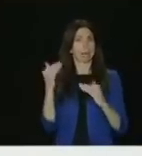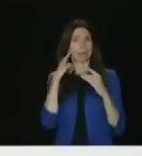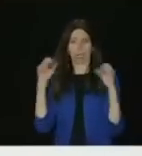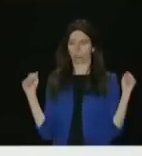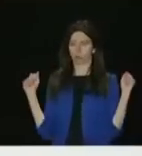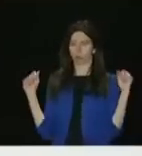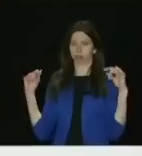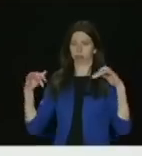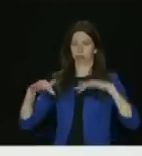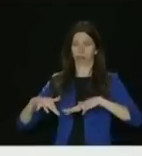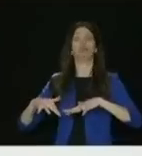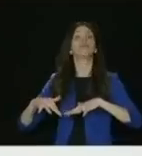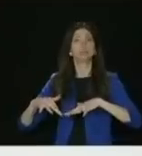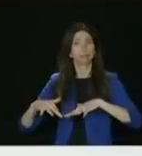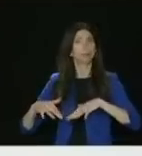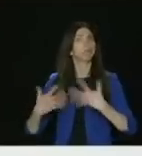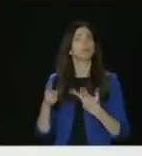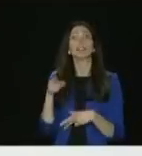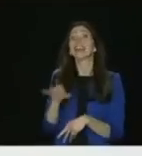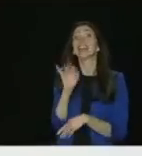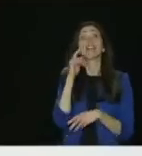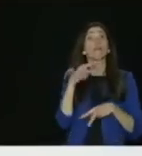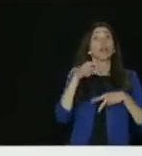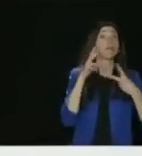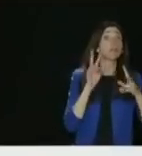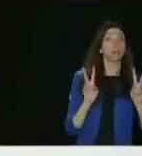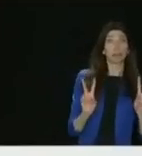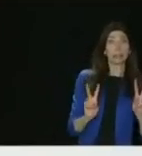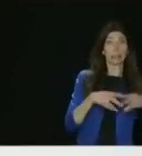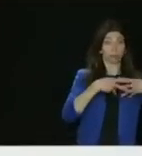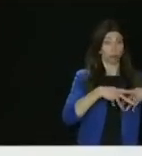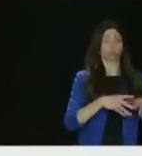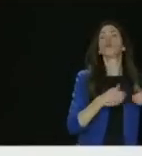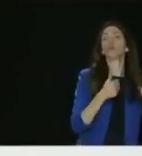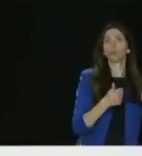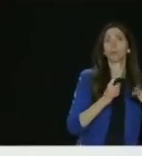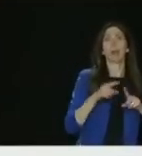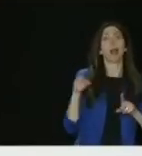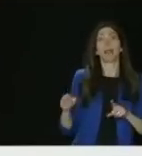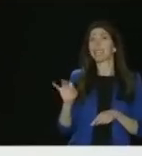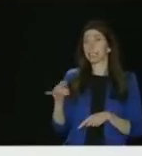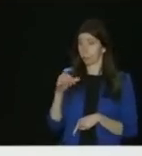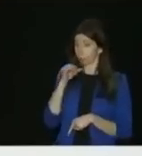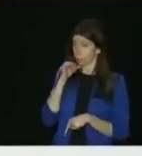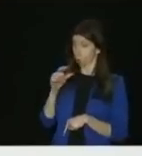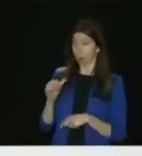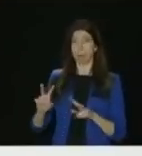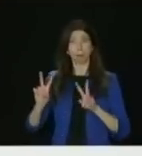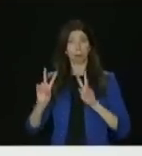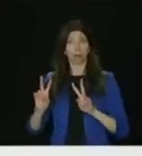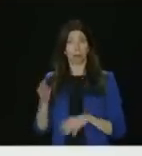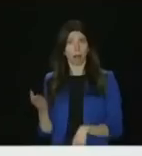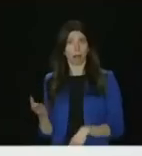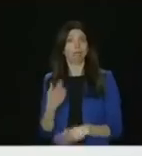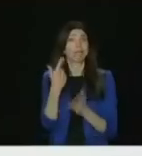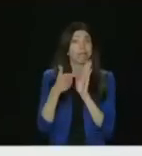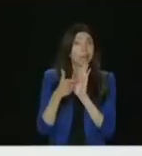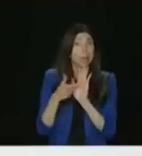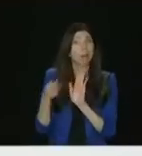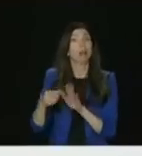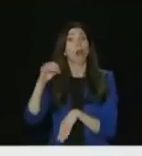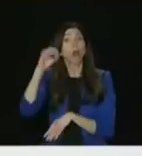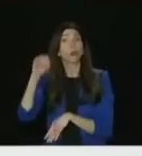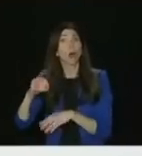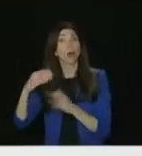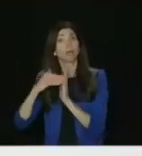peace and go beyond lawful protest. What we are seeing in Ottawa and what we are seeing at the Ambassador